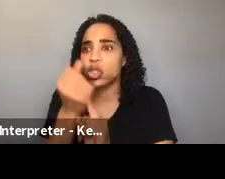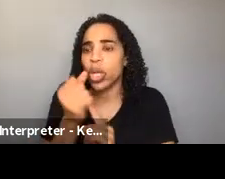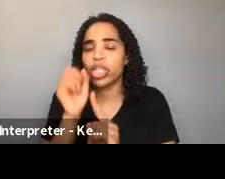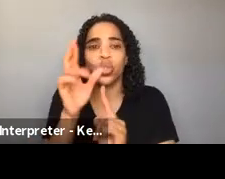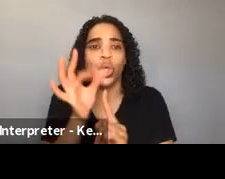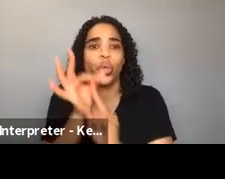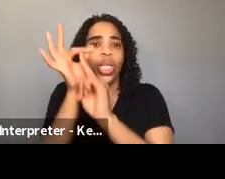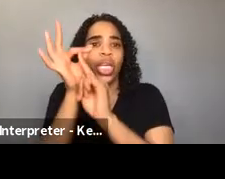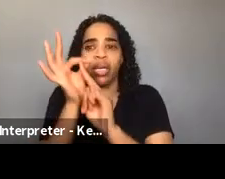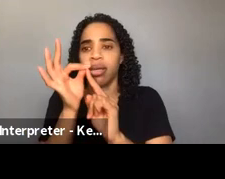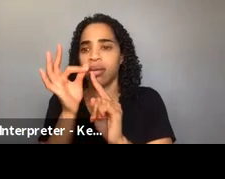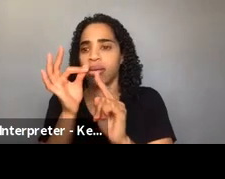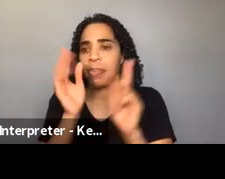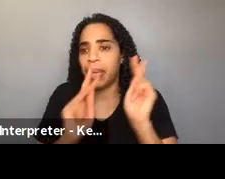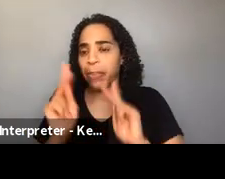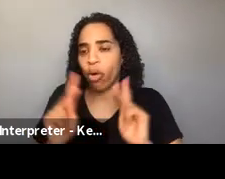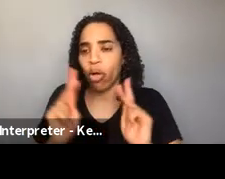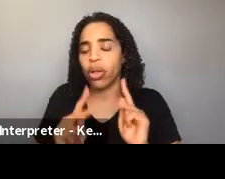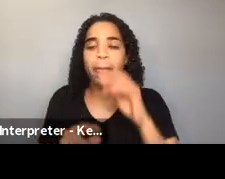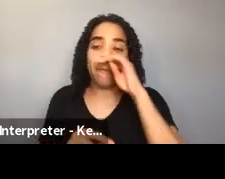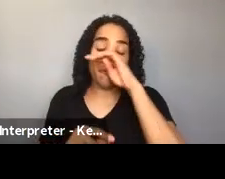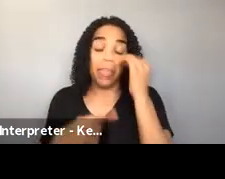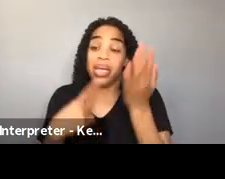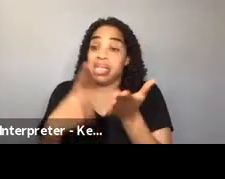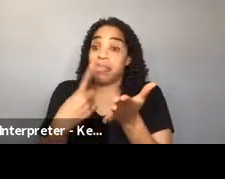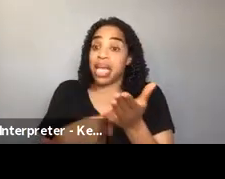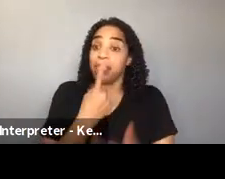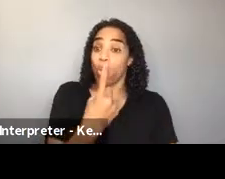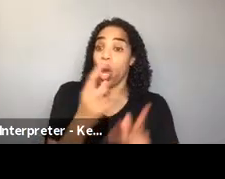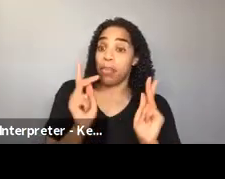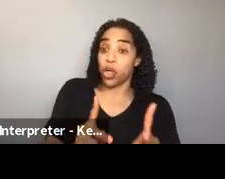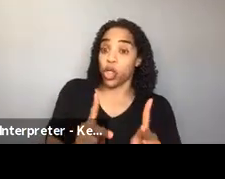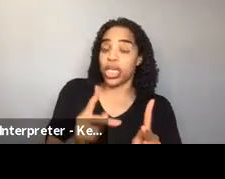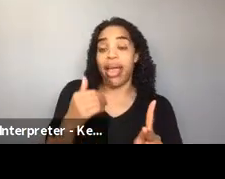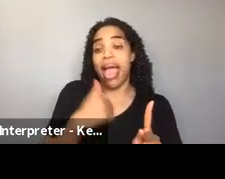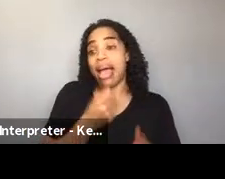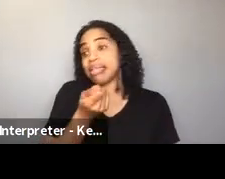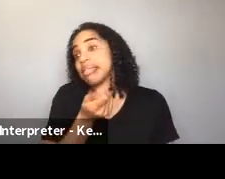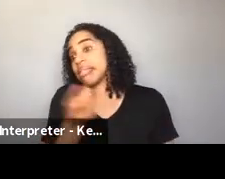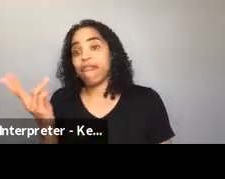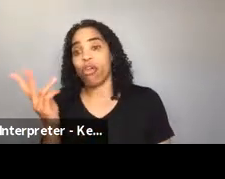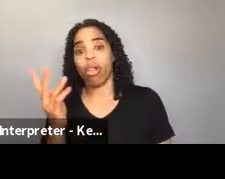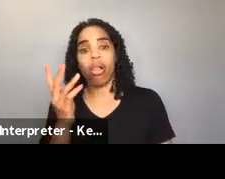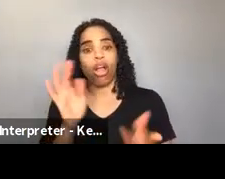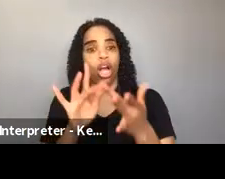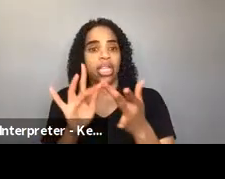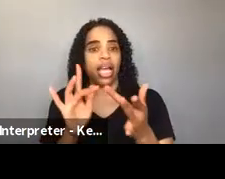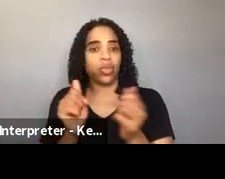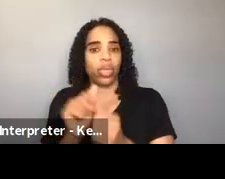it's highly likely that one individual may have numerous contacts with an ADRC provider.